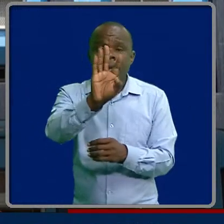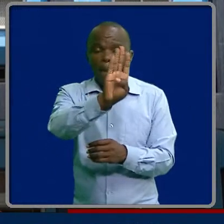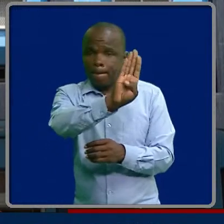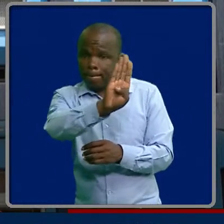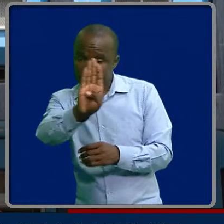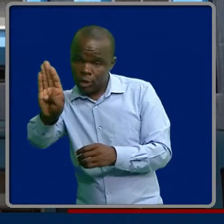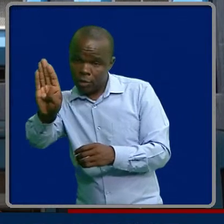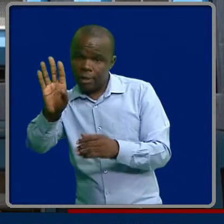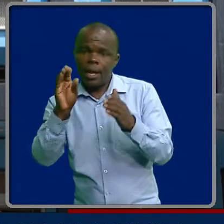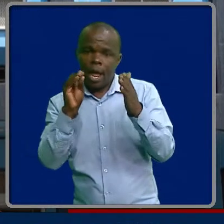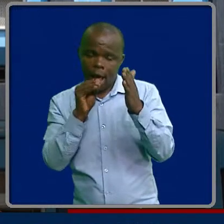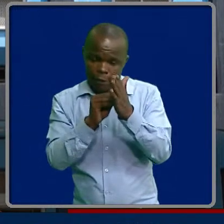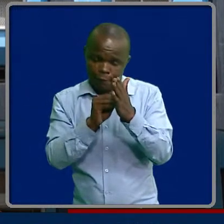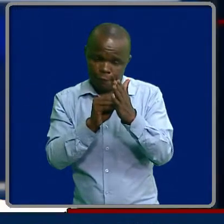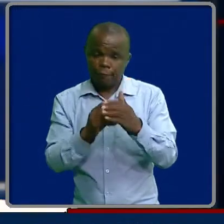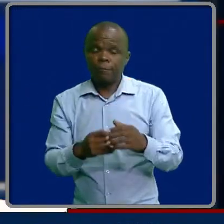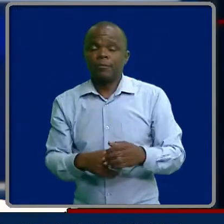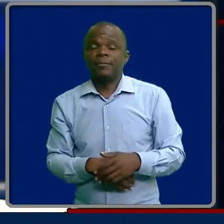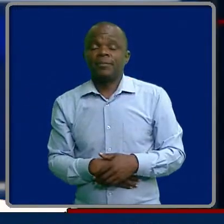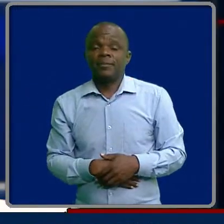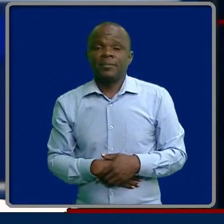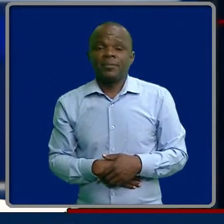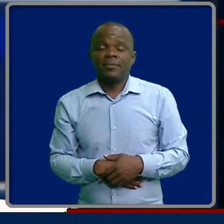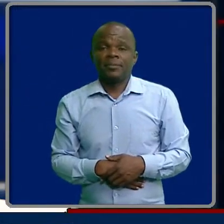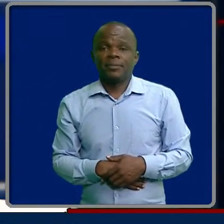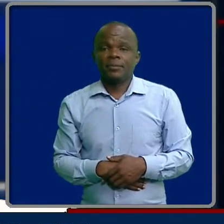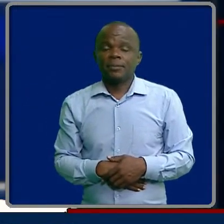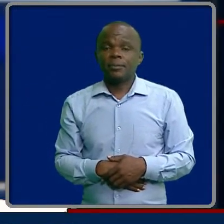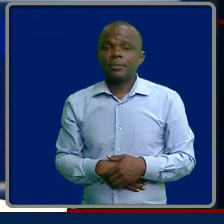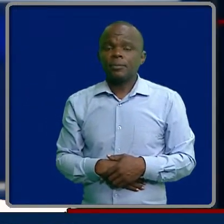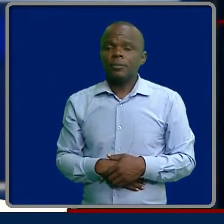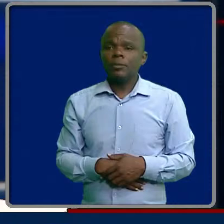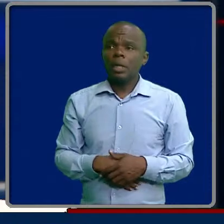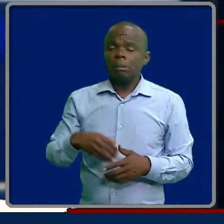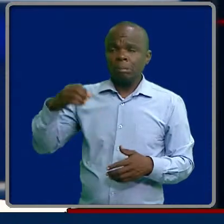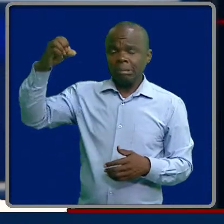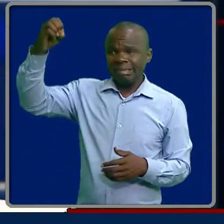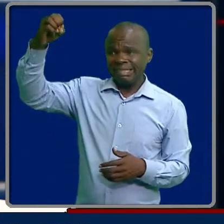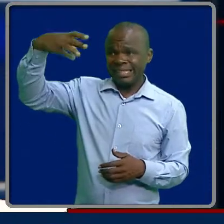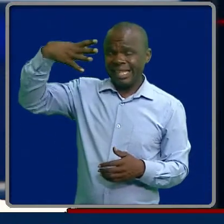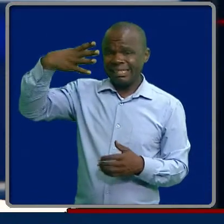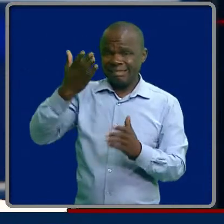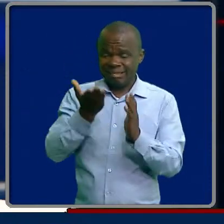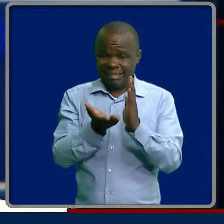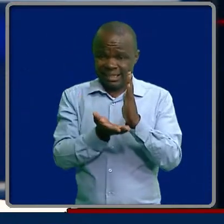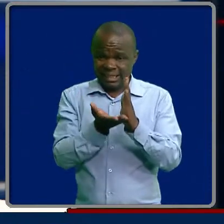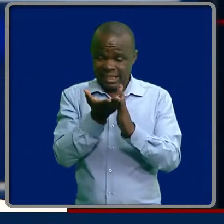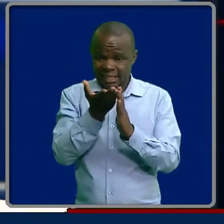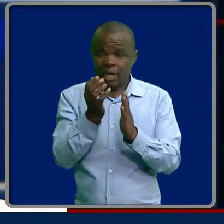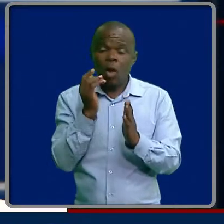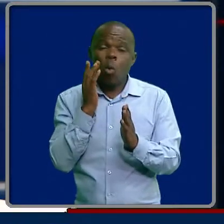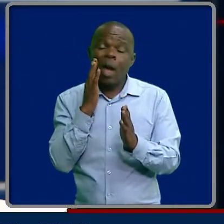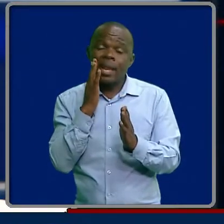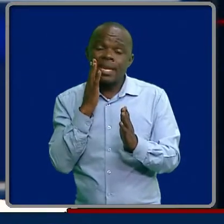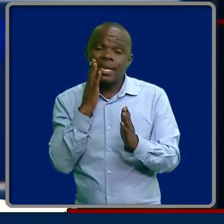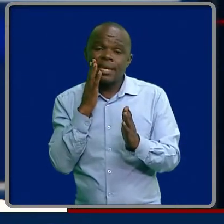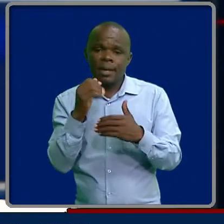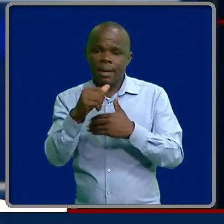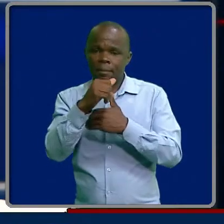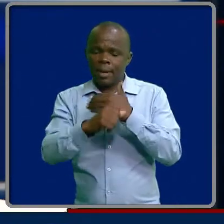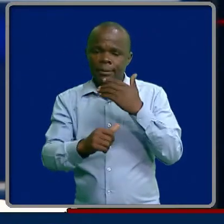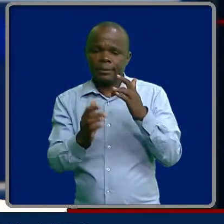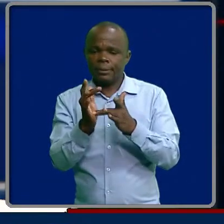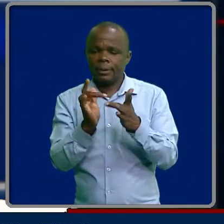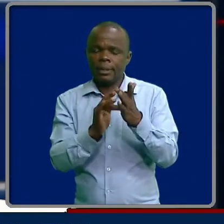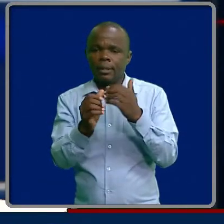Vuminkosi Nzinisa Mbabane. Following the electricity hike, which came into effect on the 1st of April, where